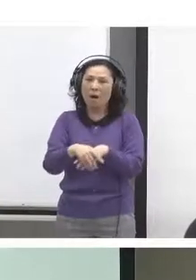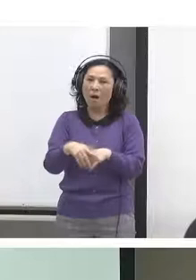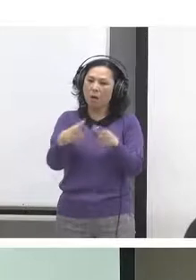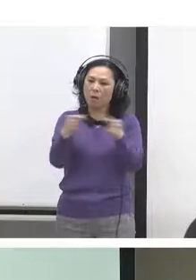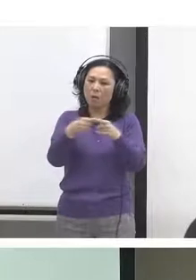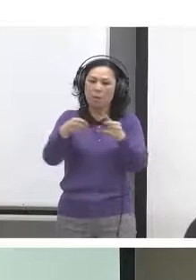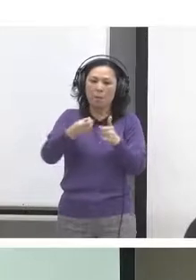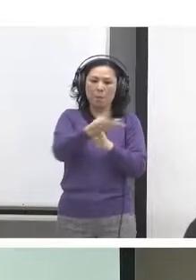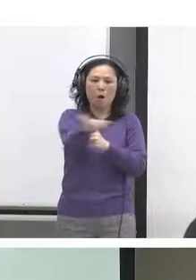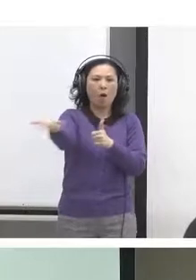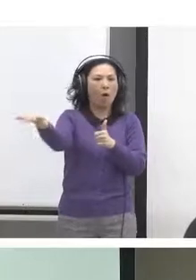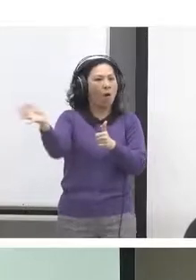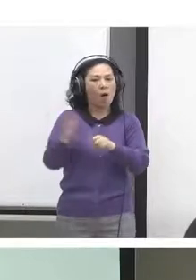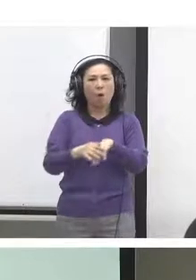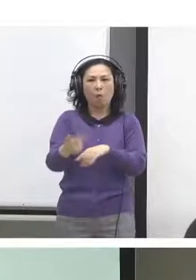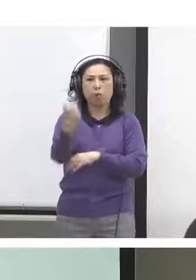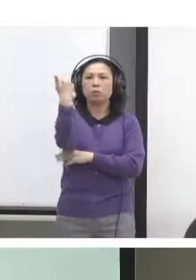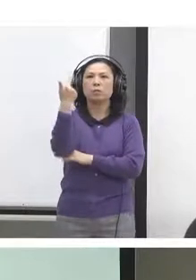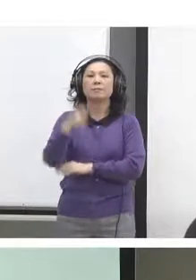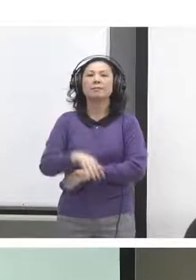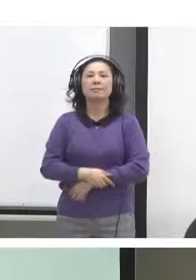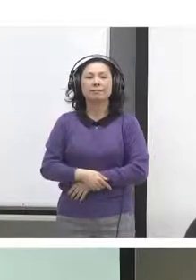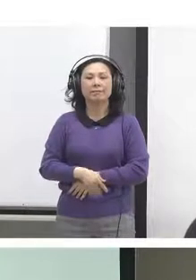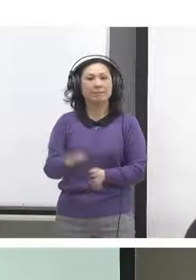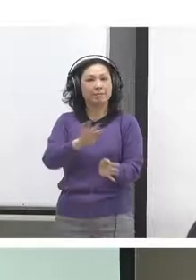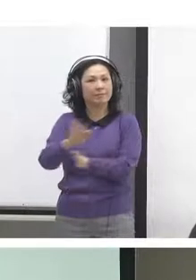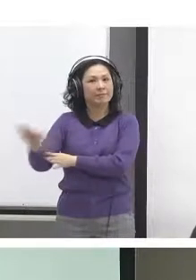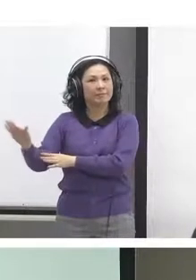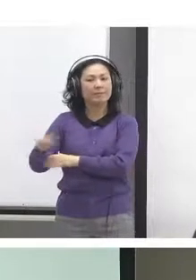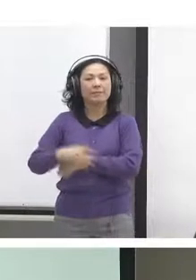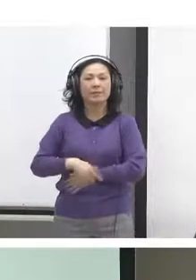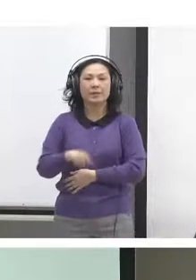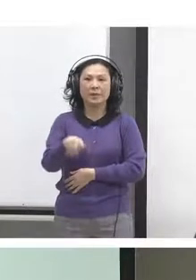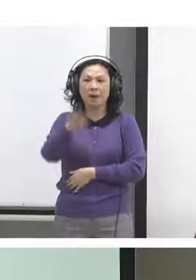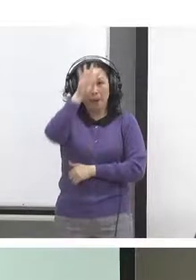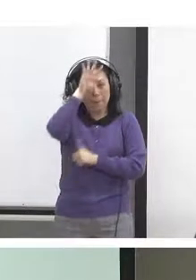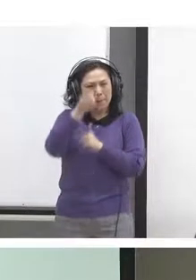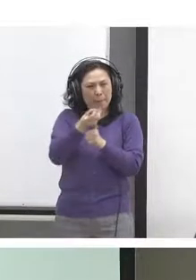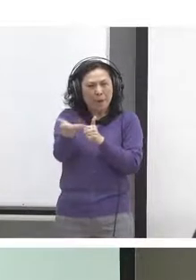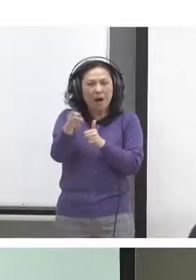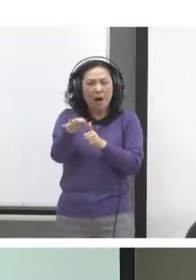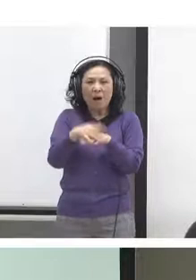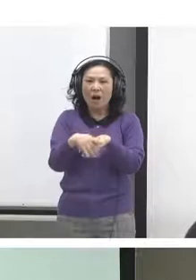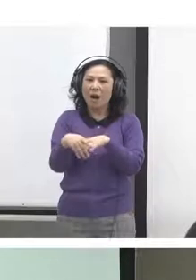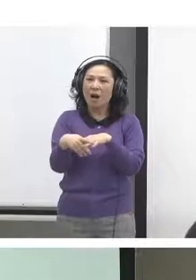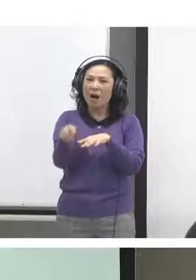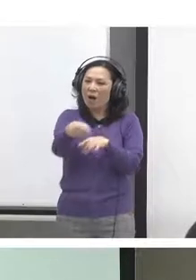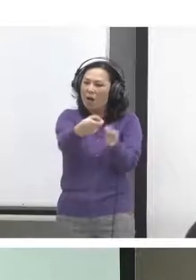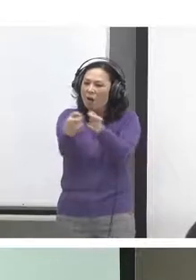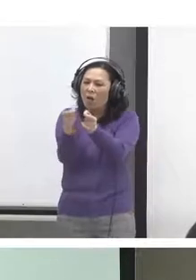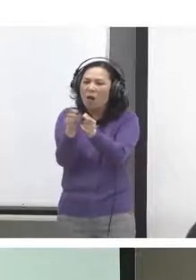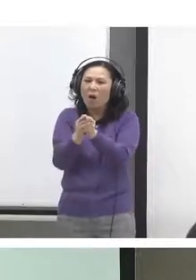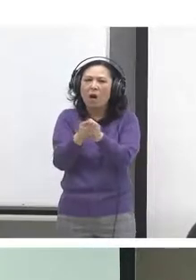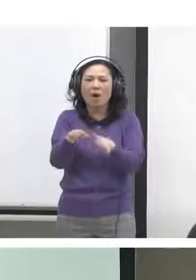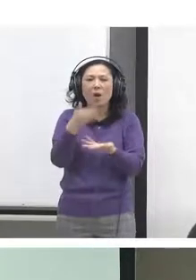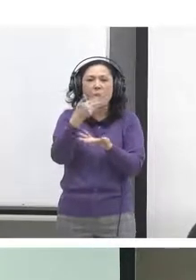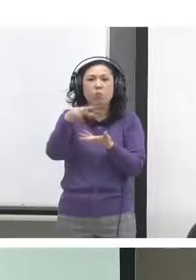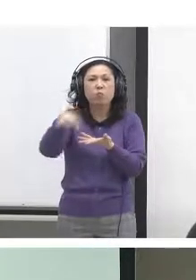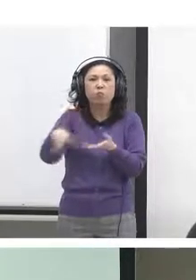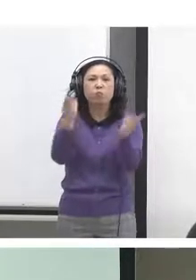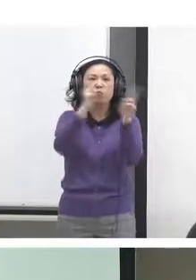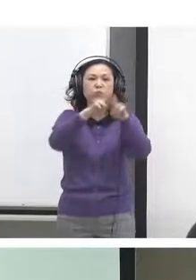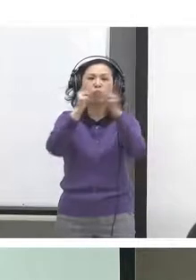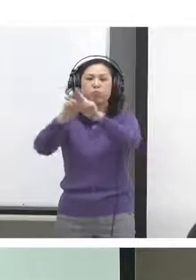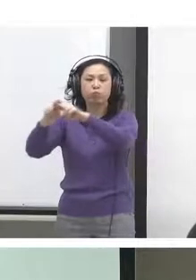local restaurant had to close their venue, they started the delivery or